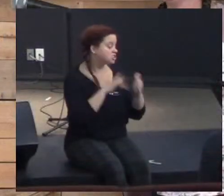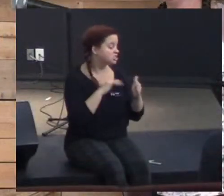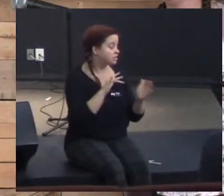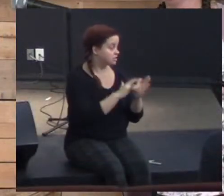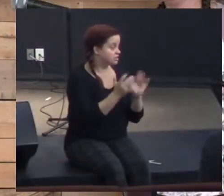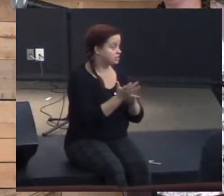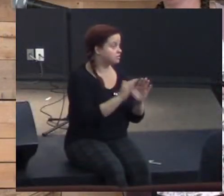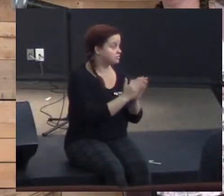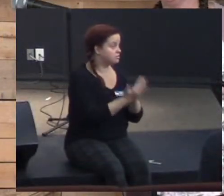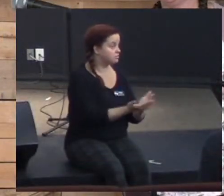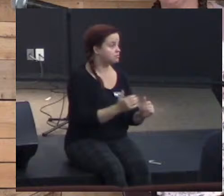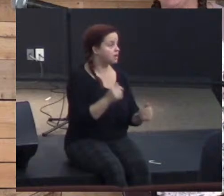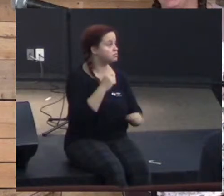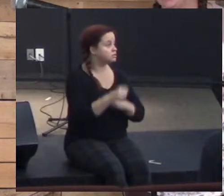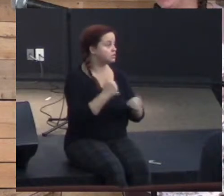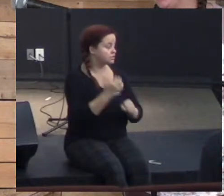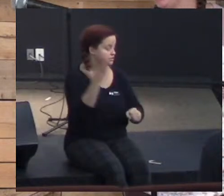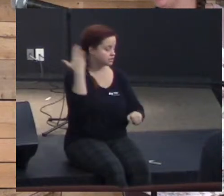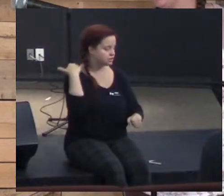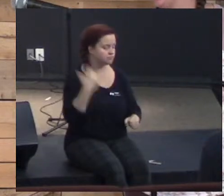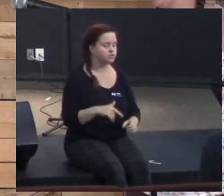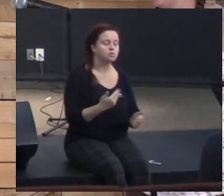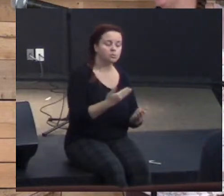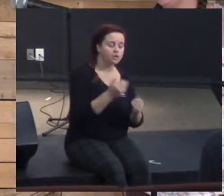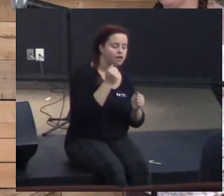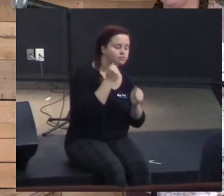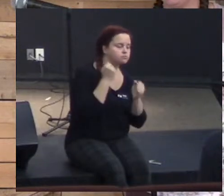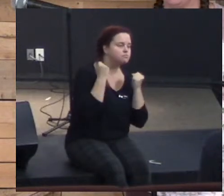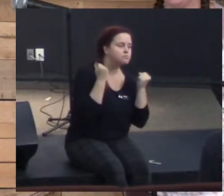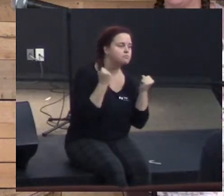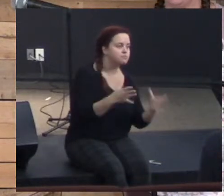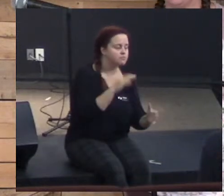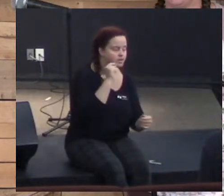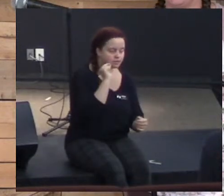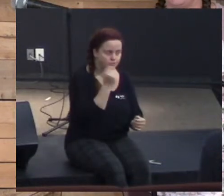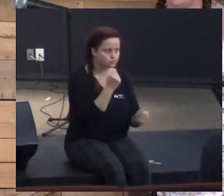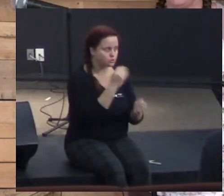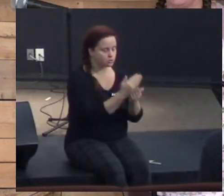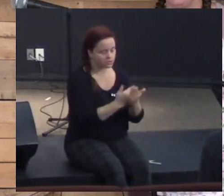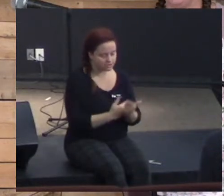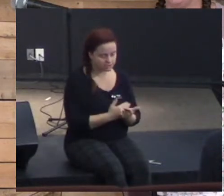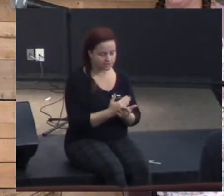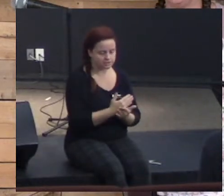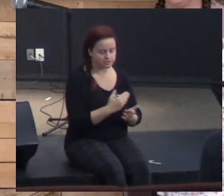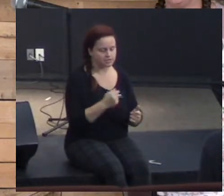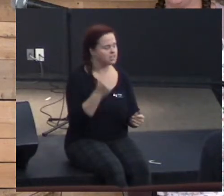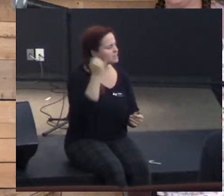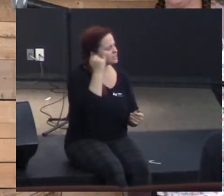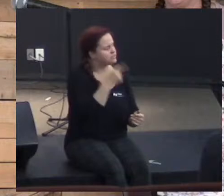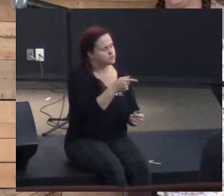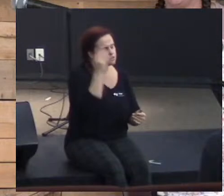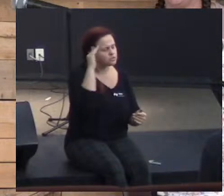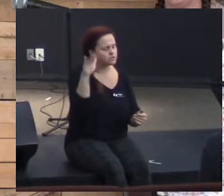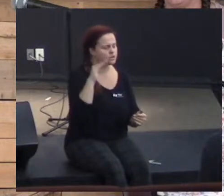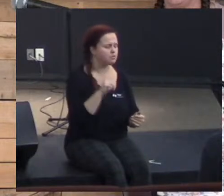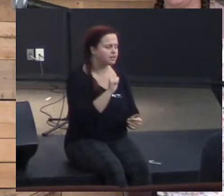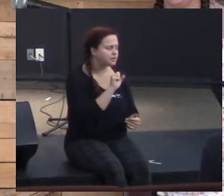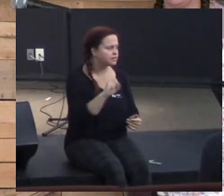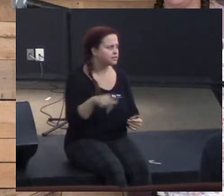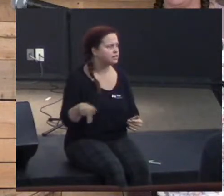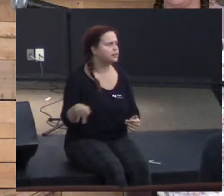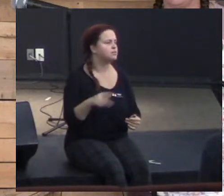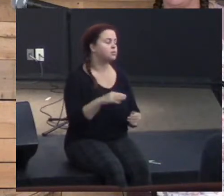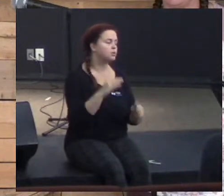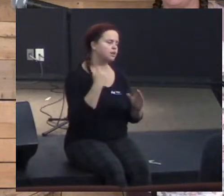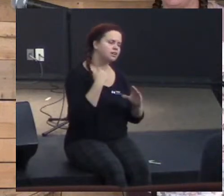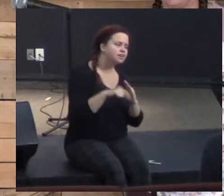Okay, we've got a lot of cool things, and since I'm new here, if you're new here and you don't know about our app or our emails, you can come